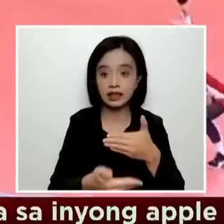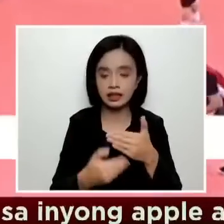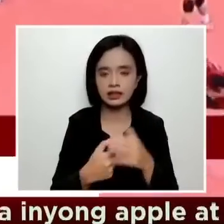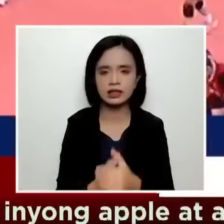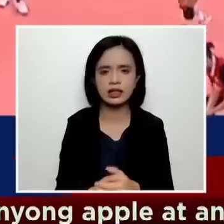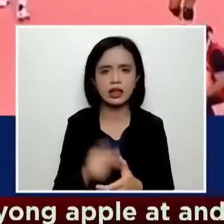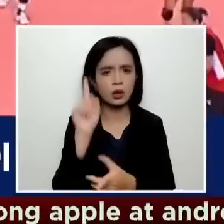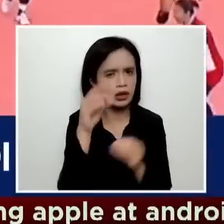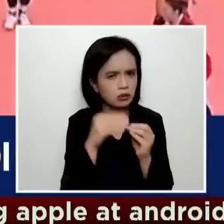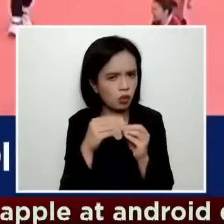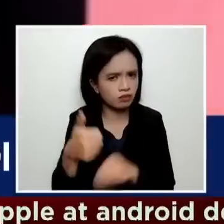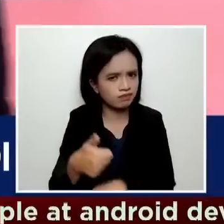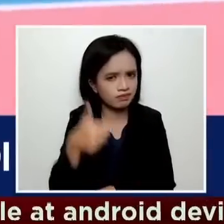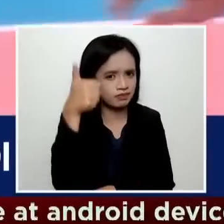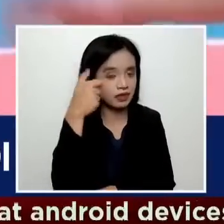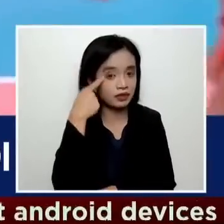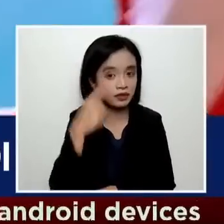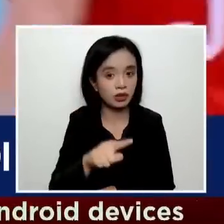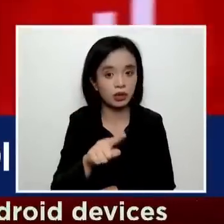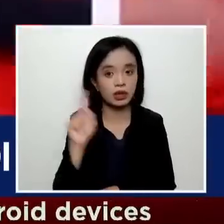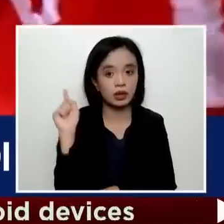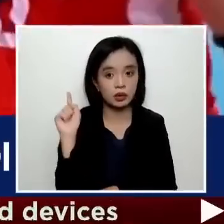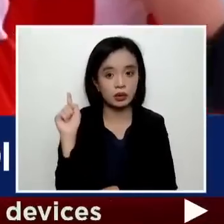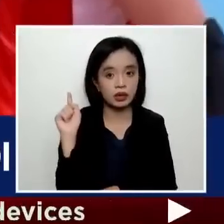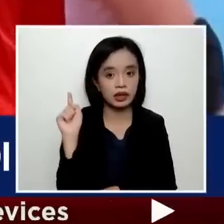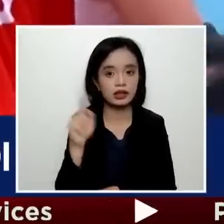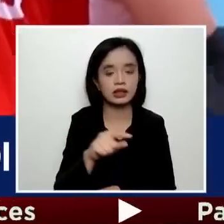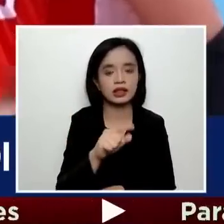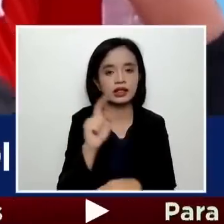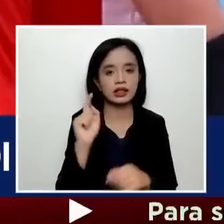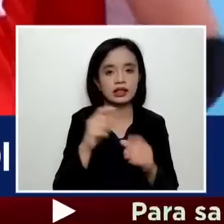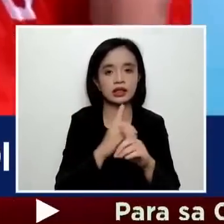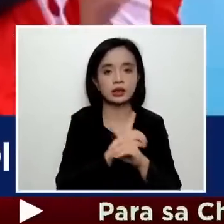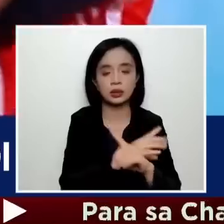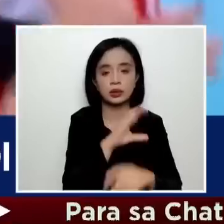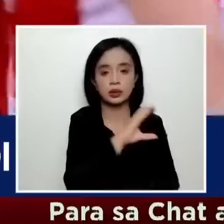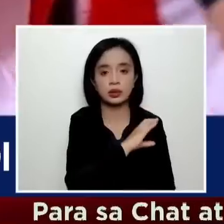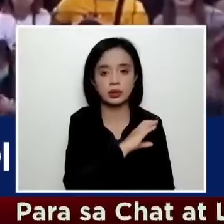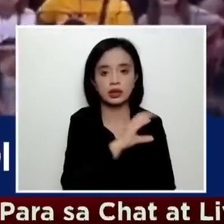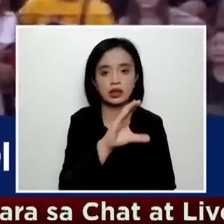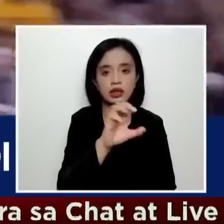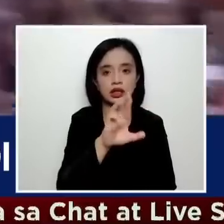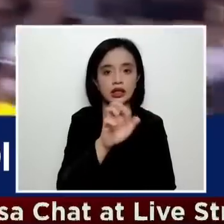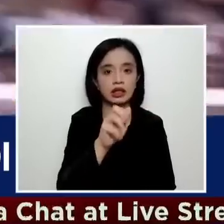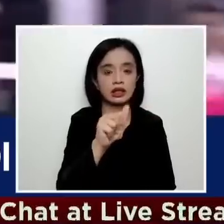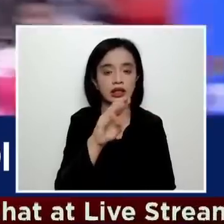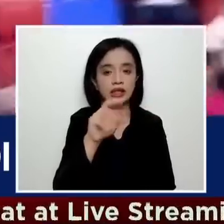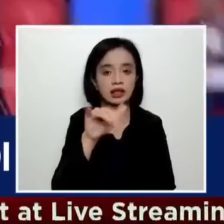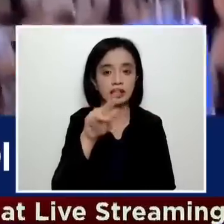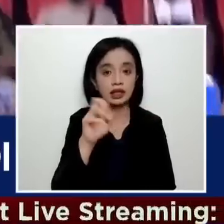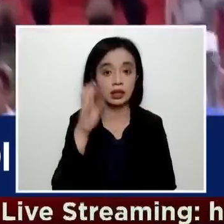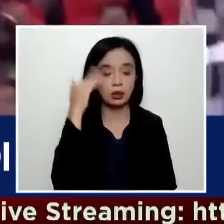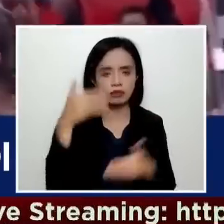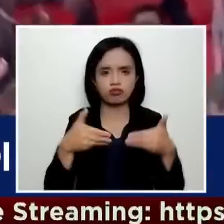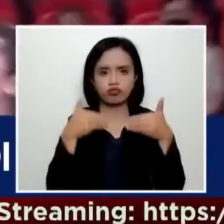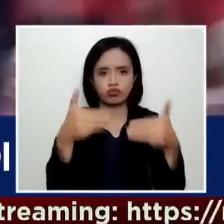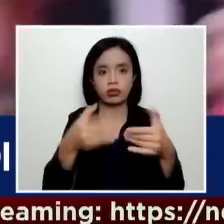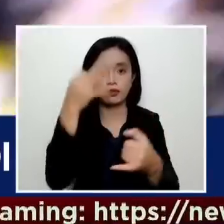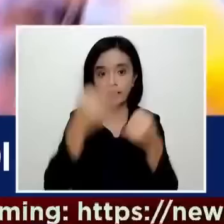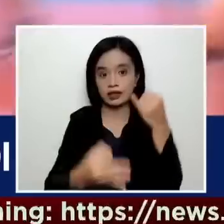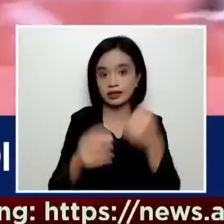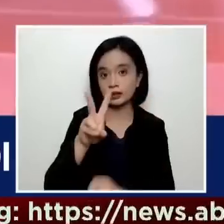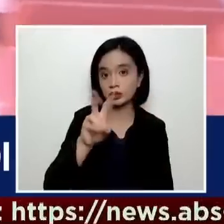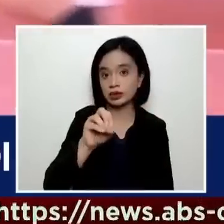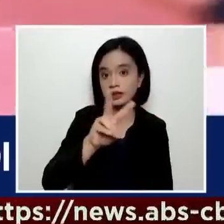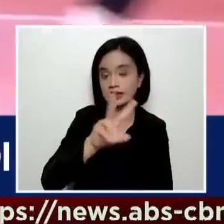lang ang kailangan ng Petrogas Angels at defending champions Creamline Cold Smashers para umabante sa finals ng